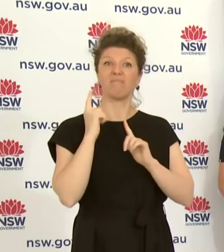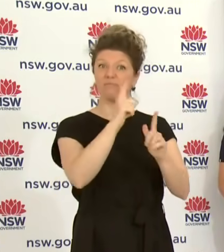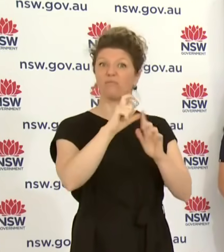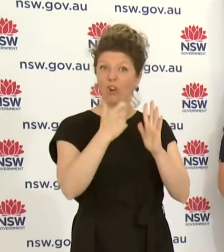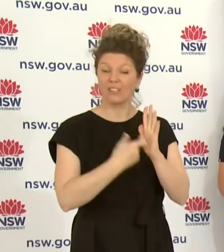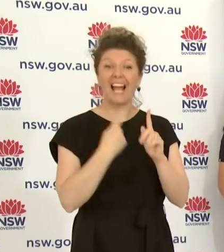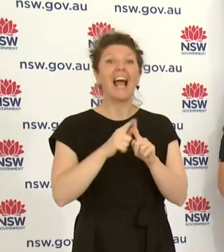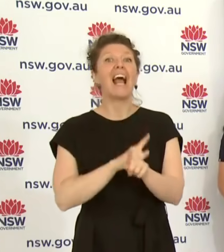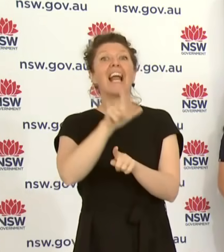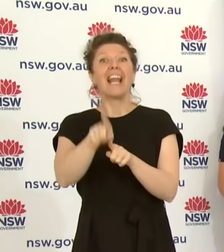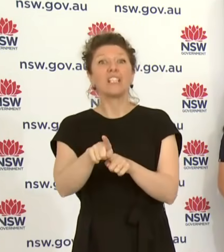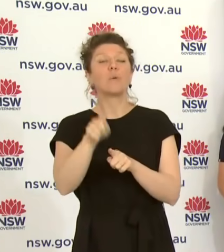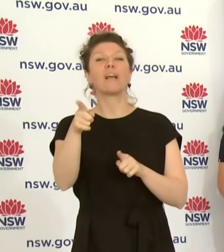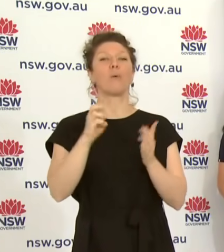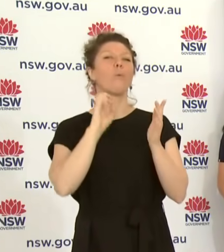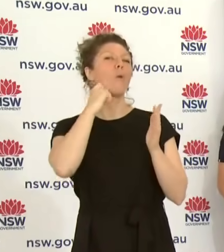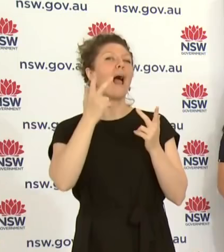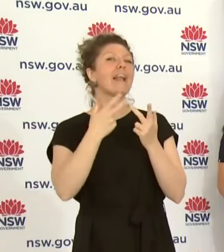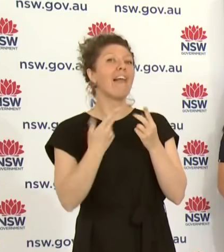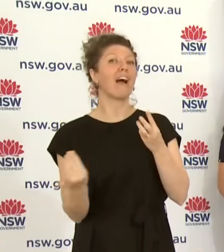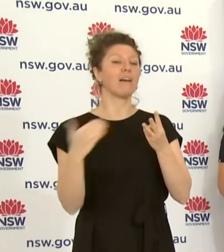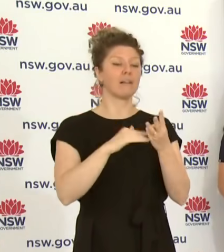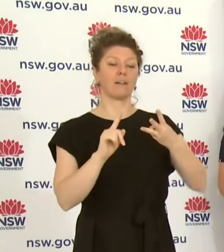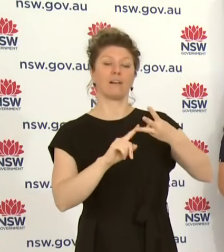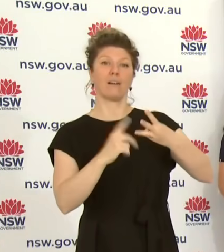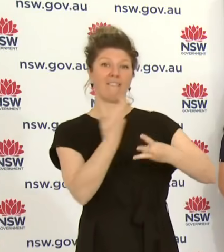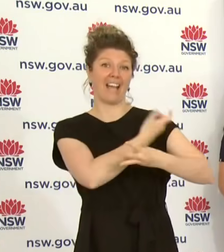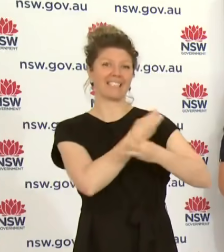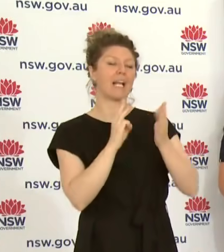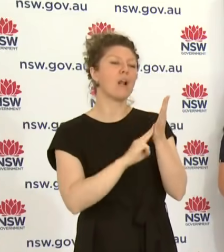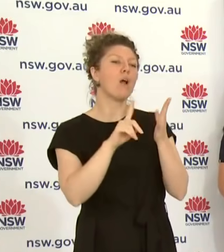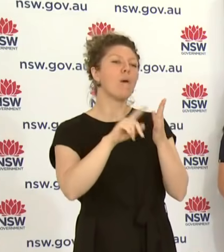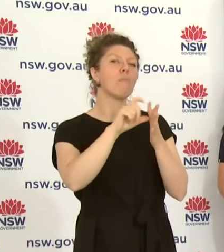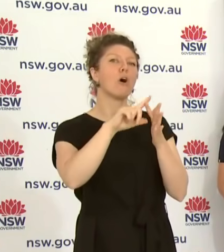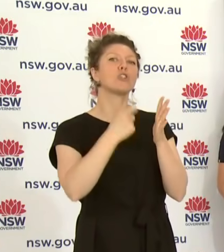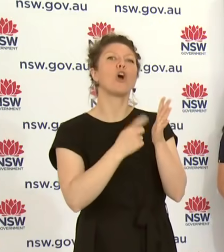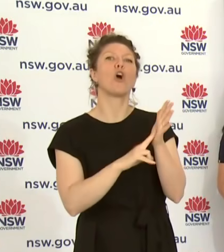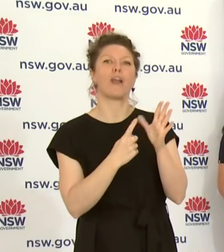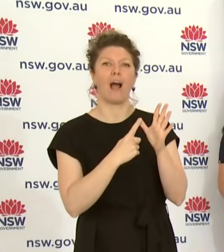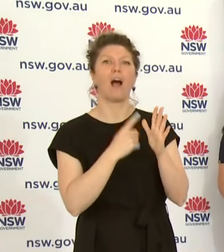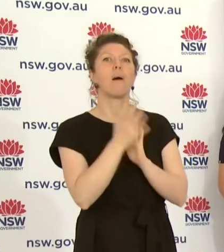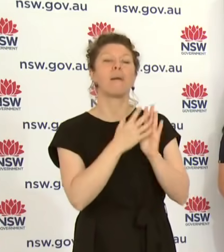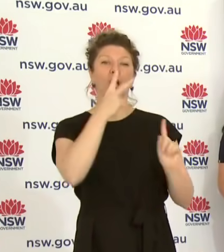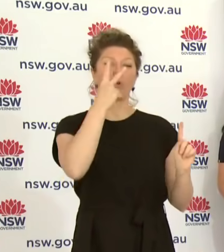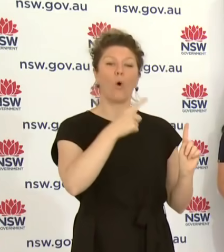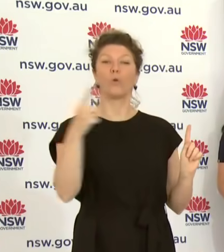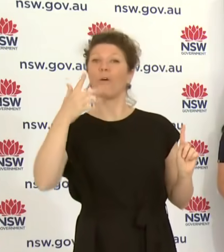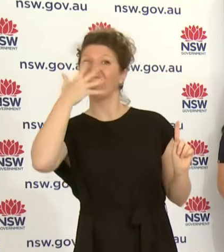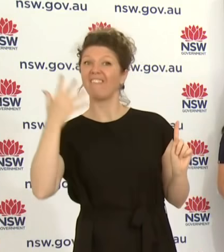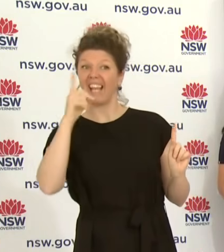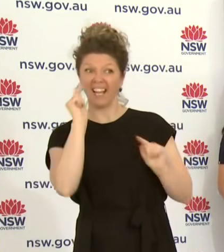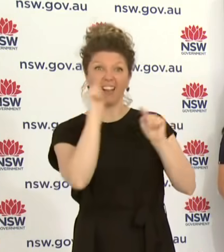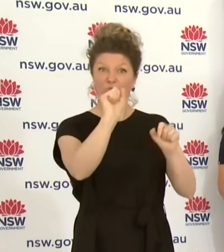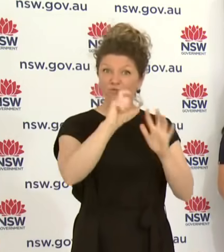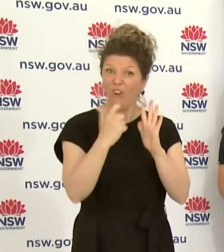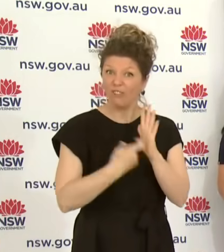week, Moderna will be available at pharmacists for young children aged between 12 and 15. So we really want parents to take up this opportunity to